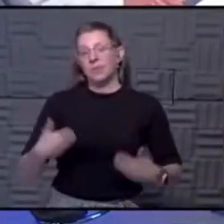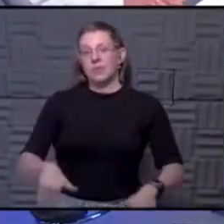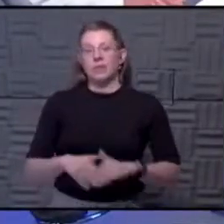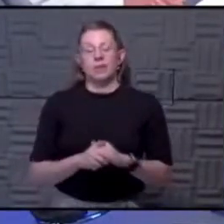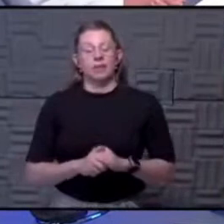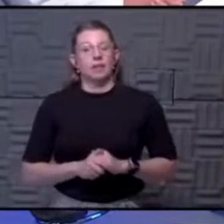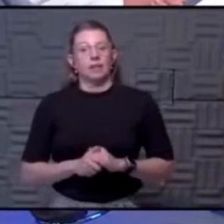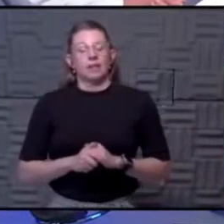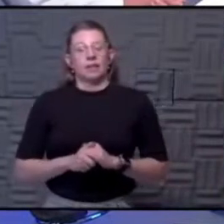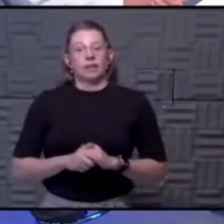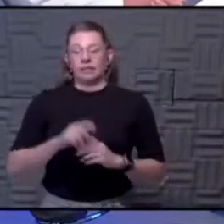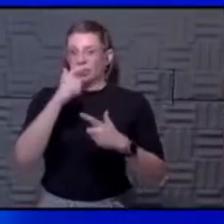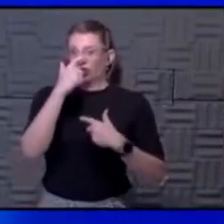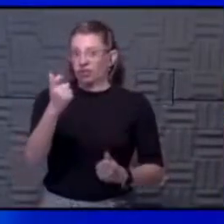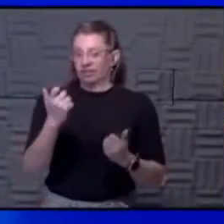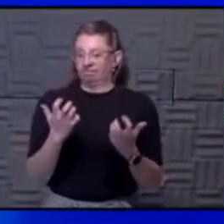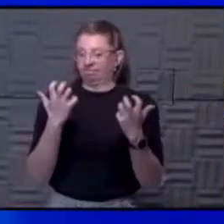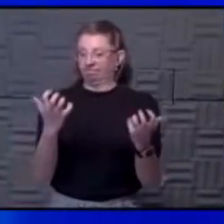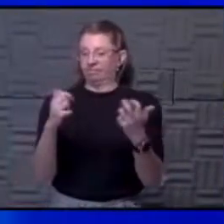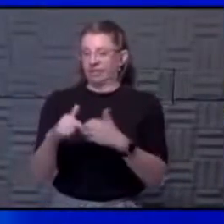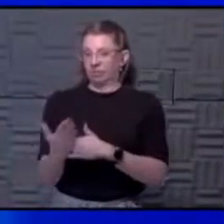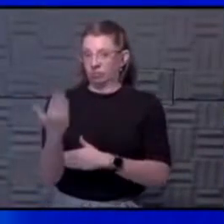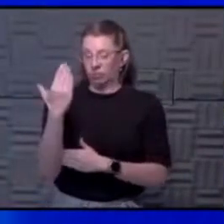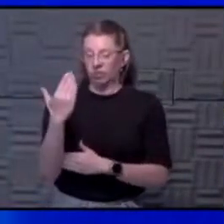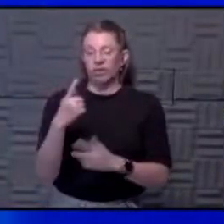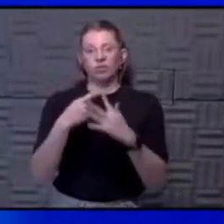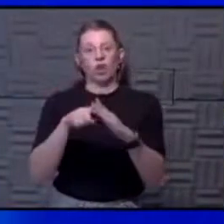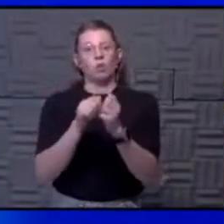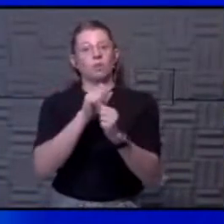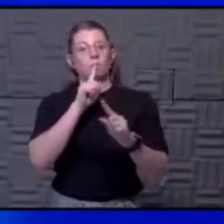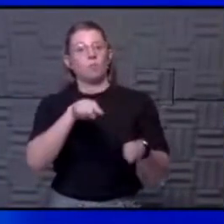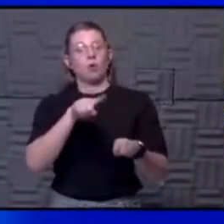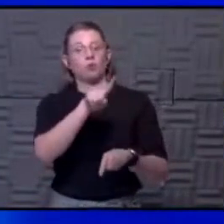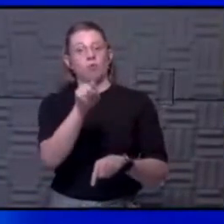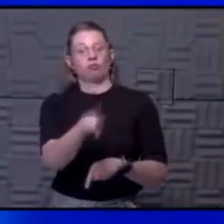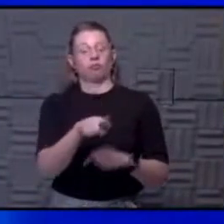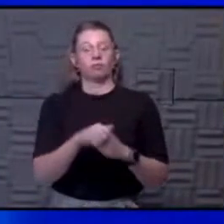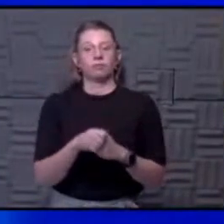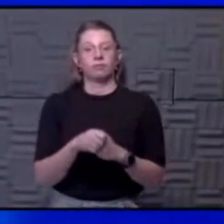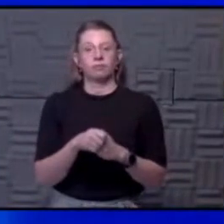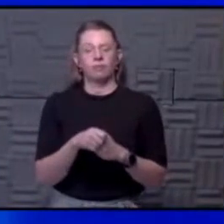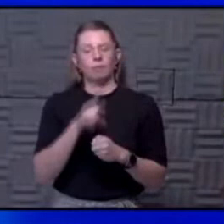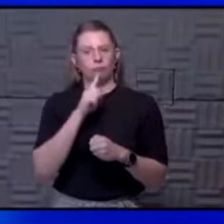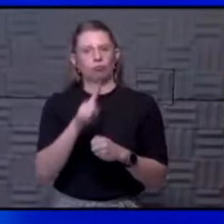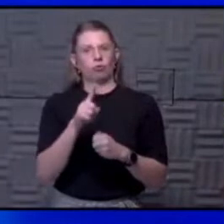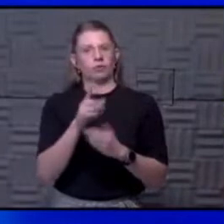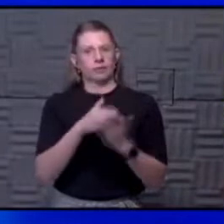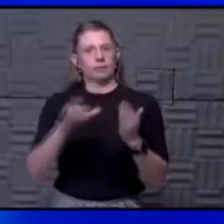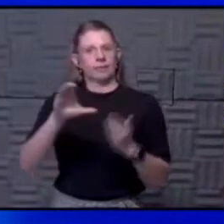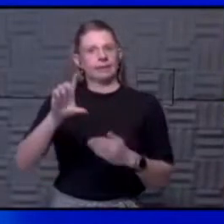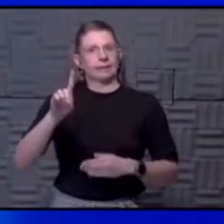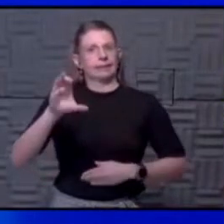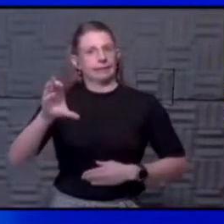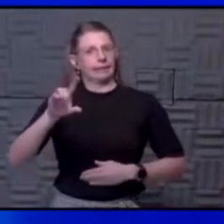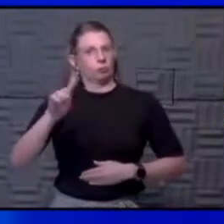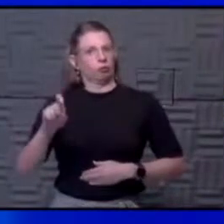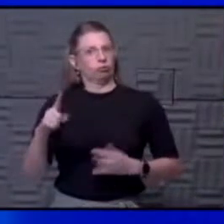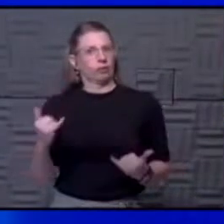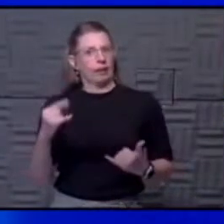this morning. We're going to start, though, with reporter questions. Let's see what's out there, because I'm going to bet there's going to be some CDC questions